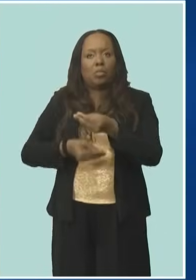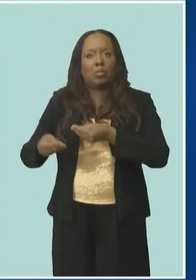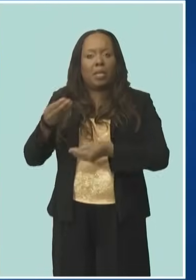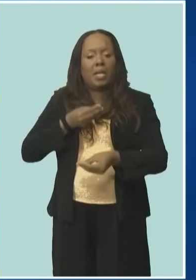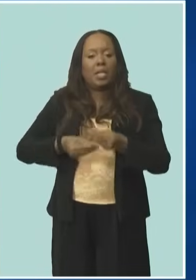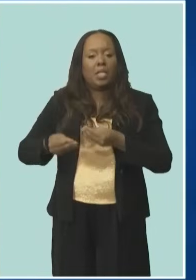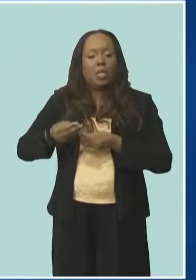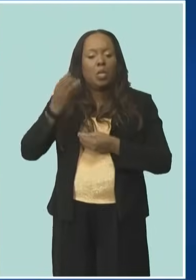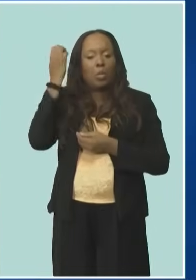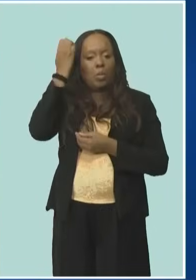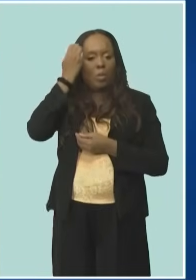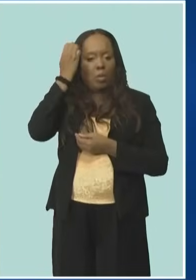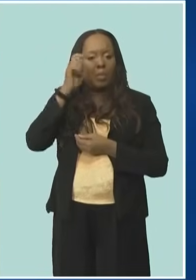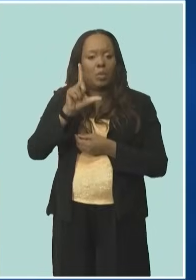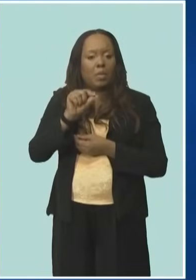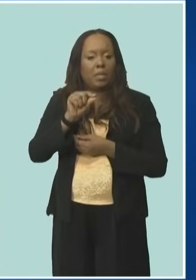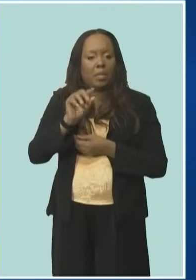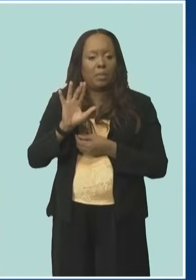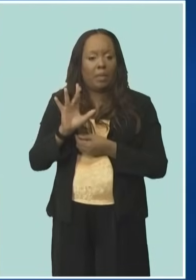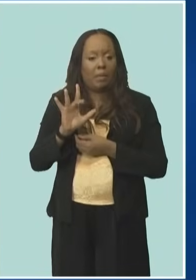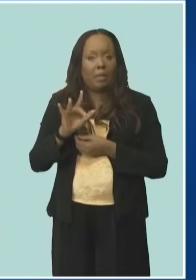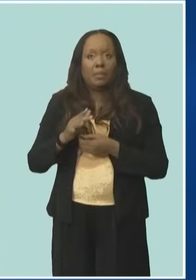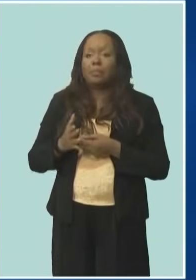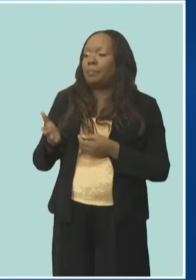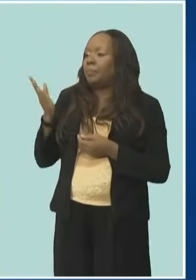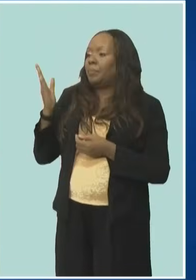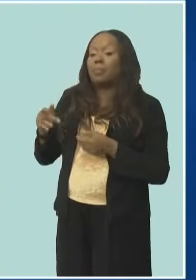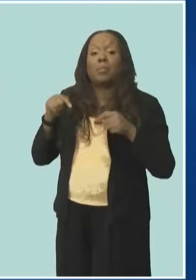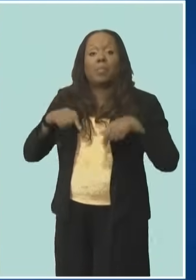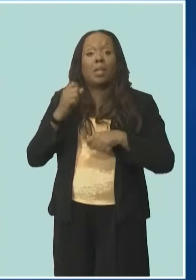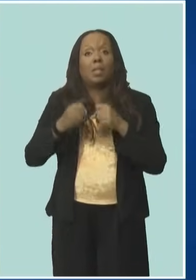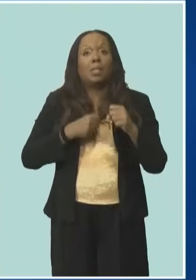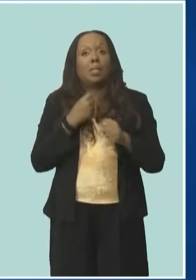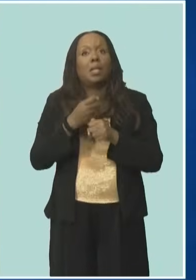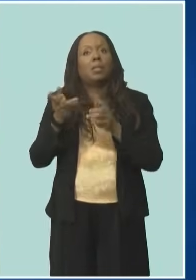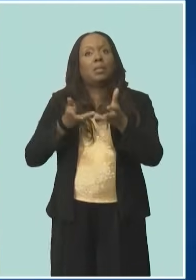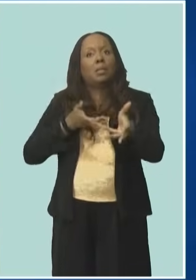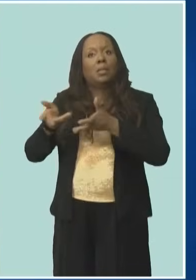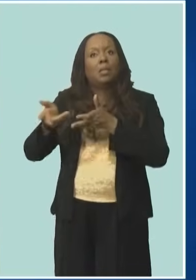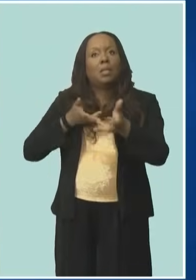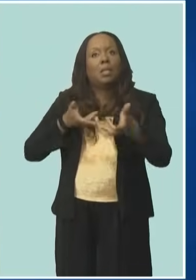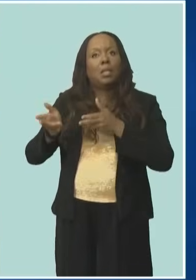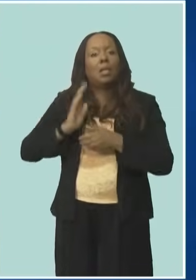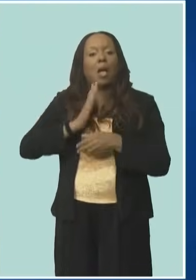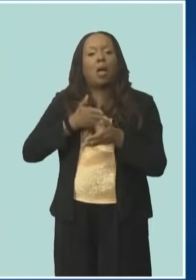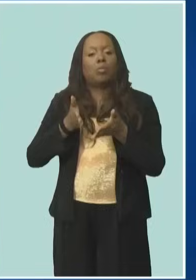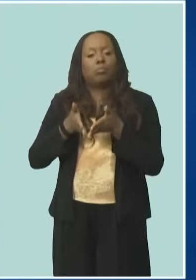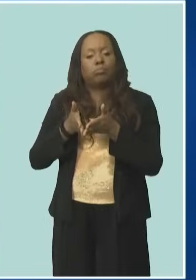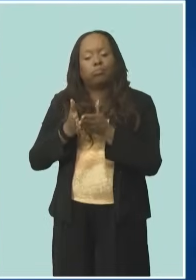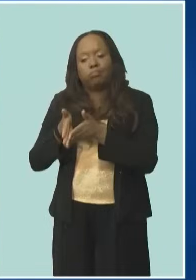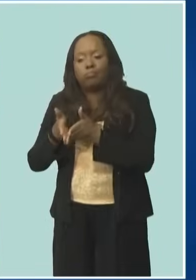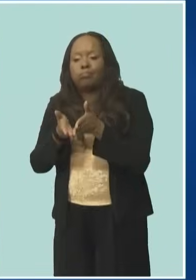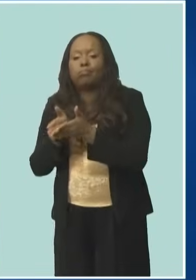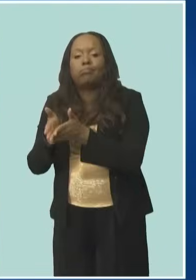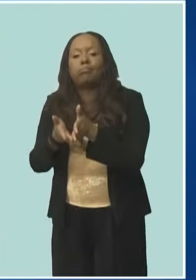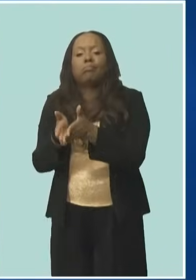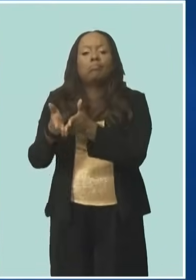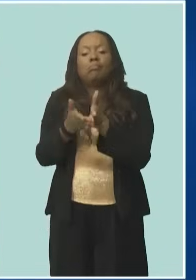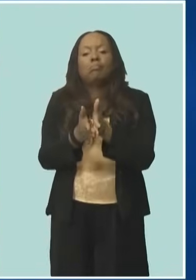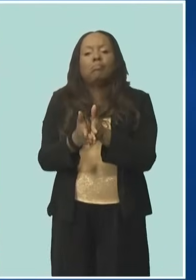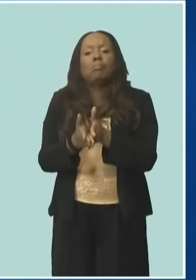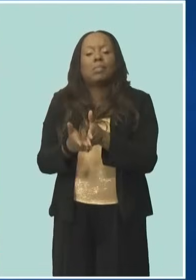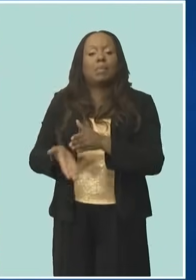result of this year's engagement, the cruise executives informed us that last season was a very